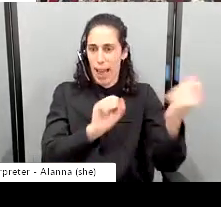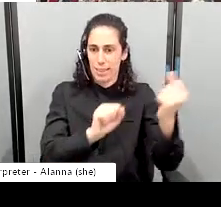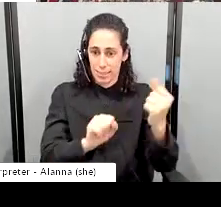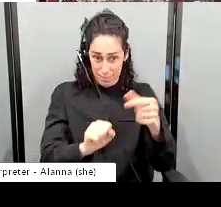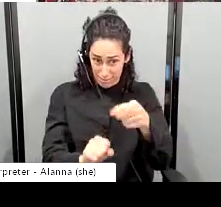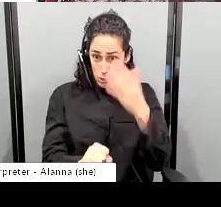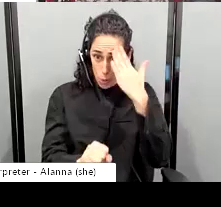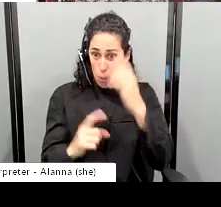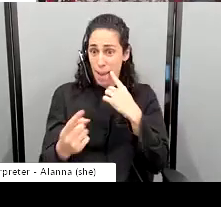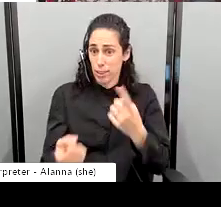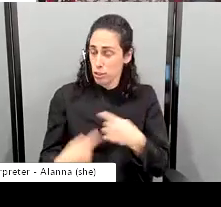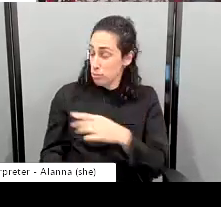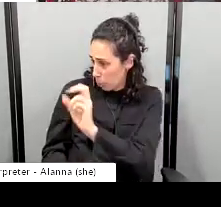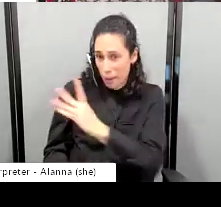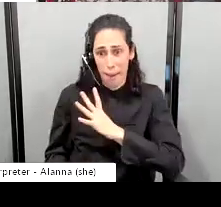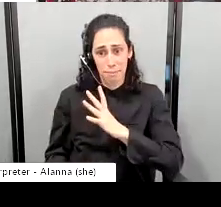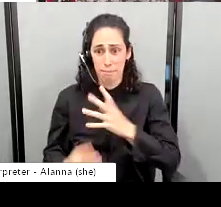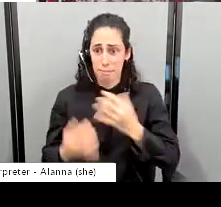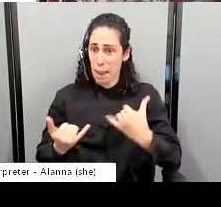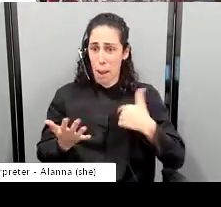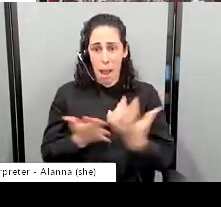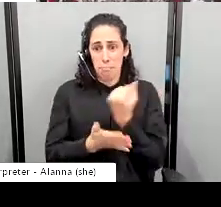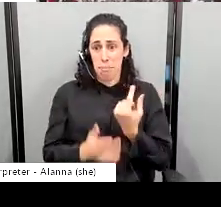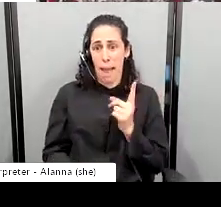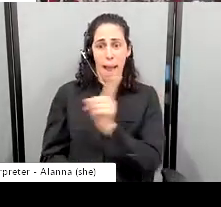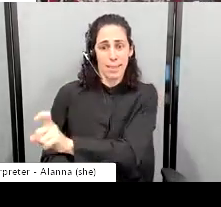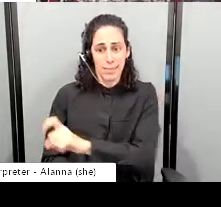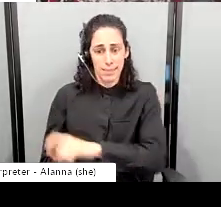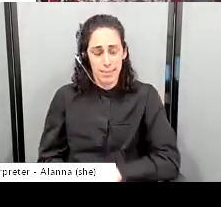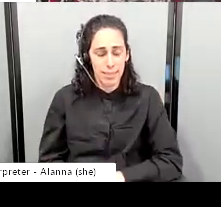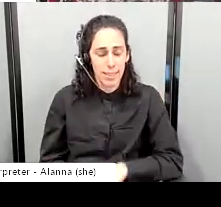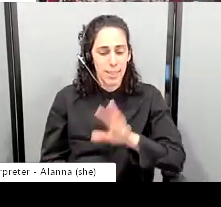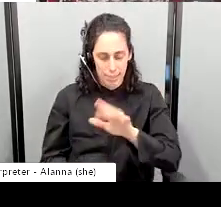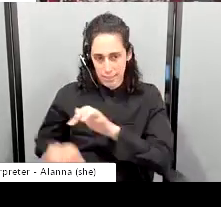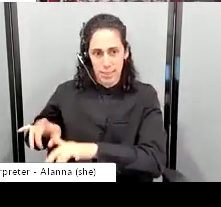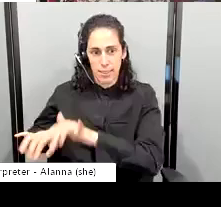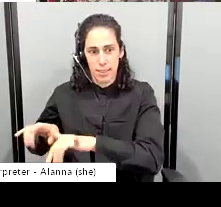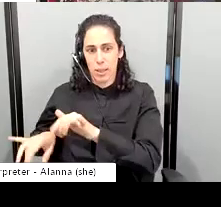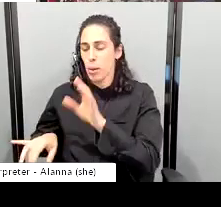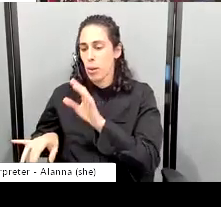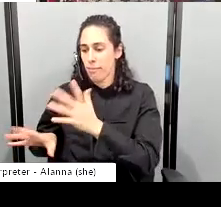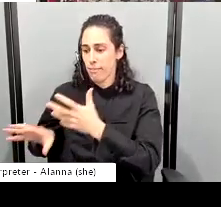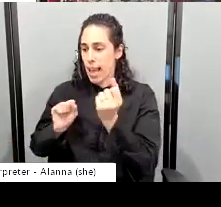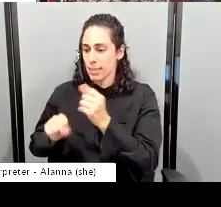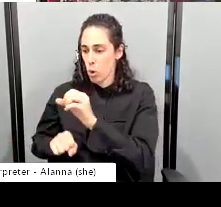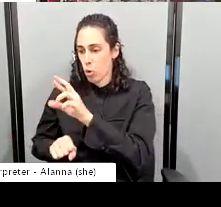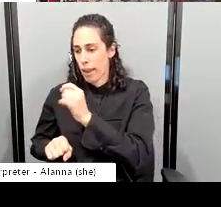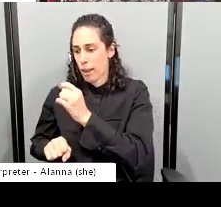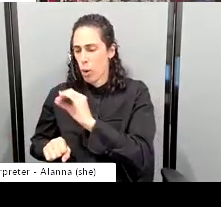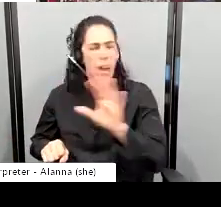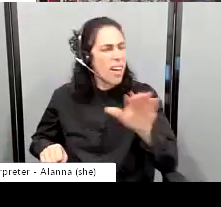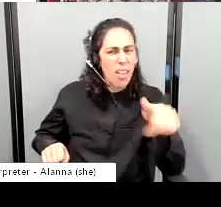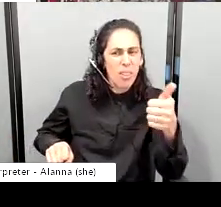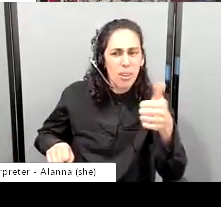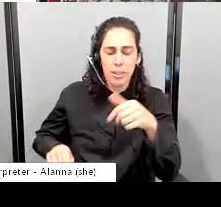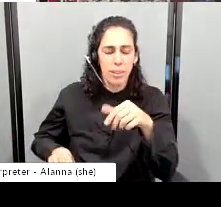oregano and what's the other one? Mint. Mint. Oh, yeah. Oh. I actually like mint. I'm having trouble with